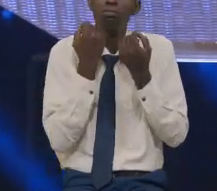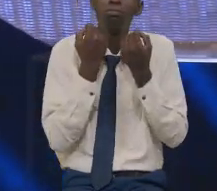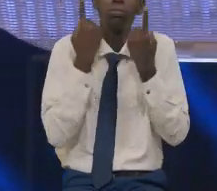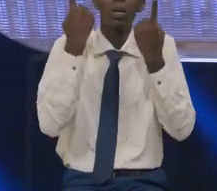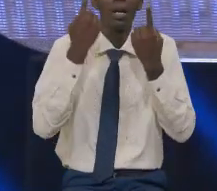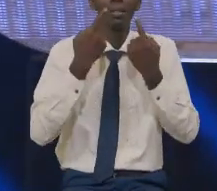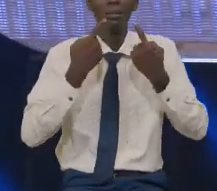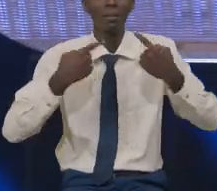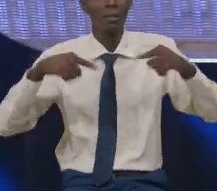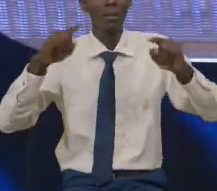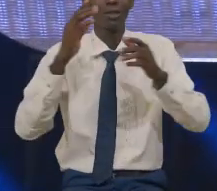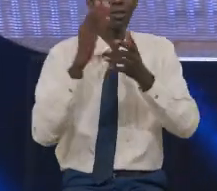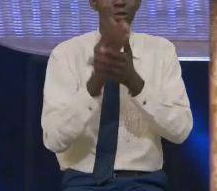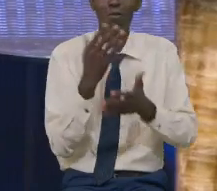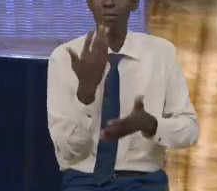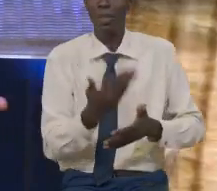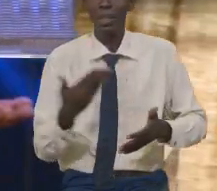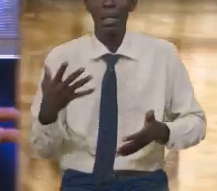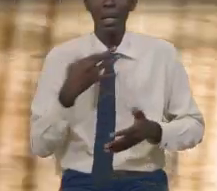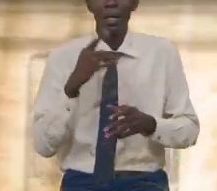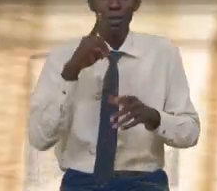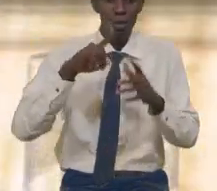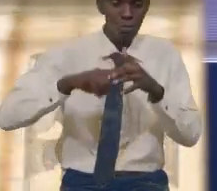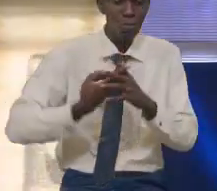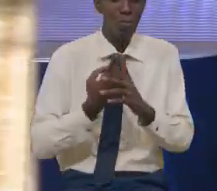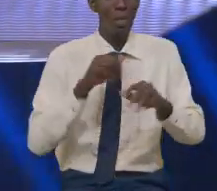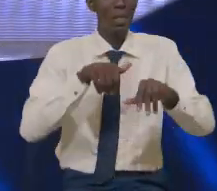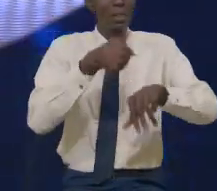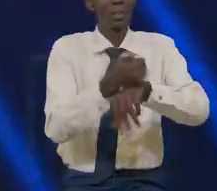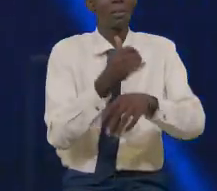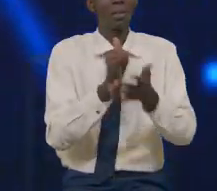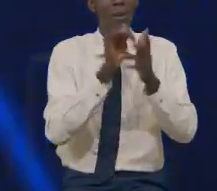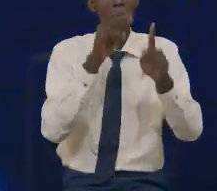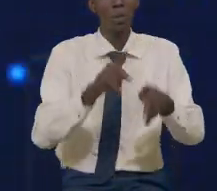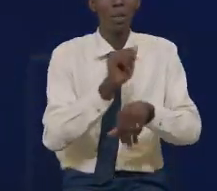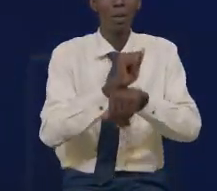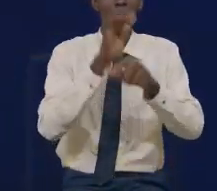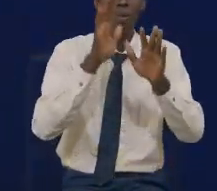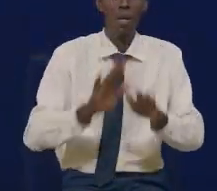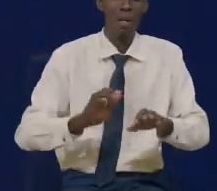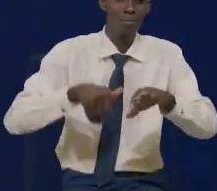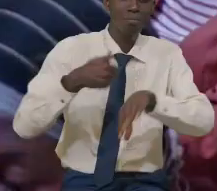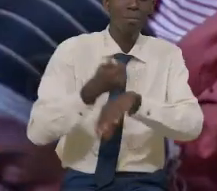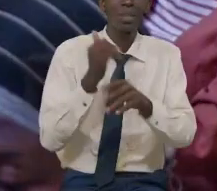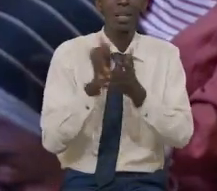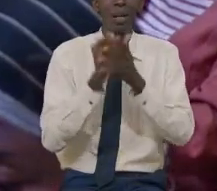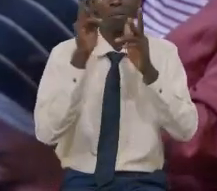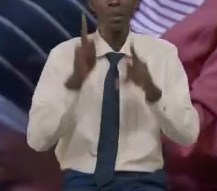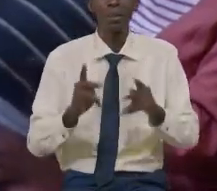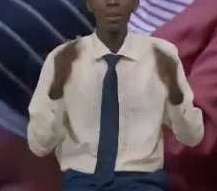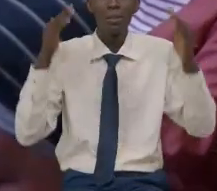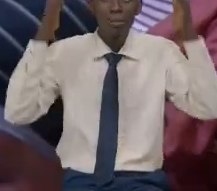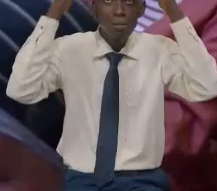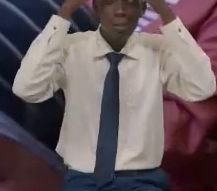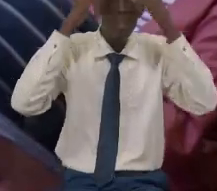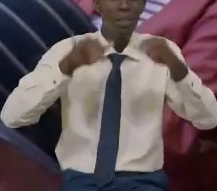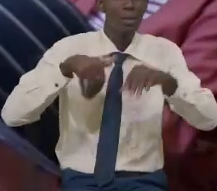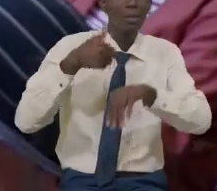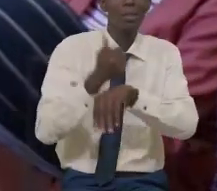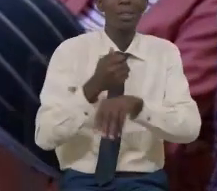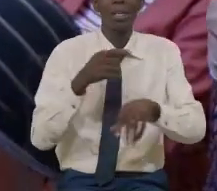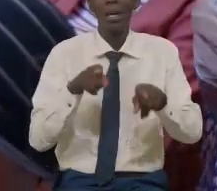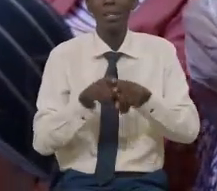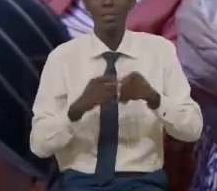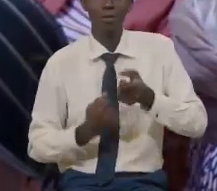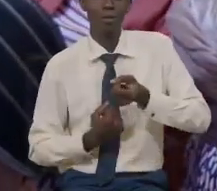and then he brings out this, and then you immediately make him a worker, you make him a deacon, you make him an assistant